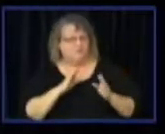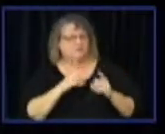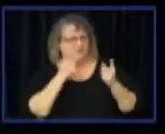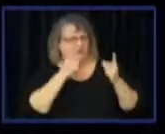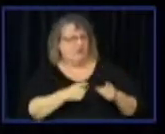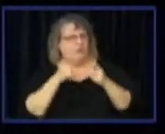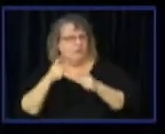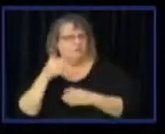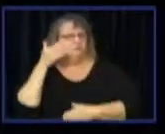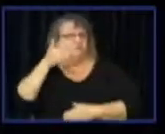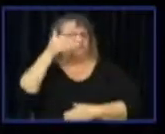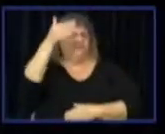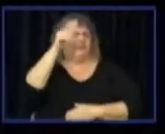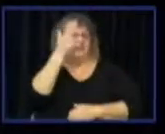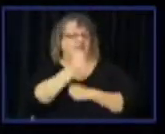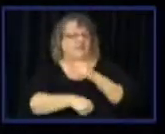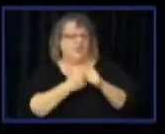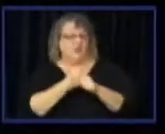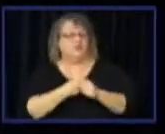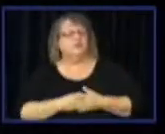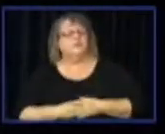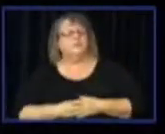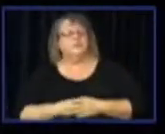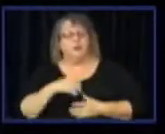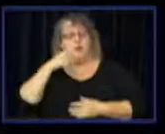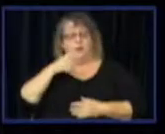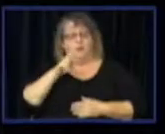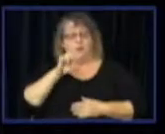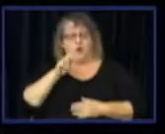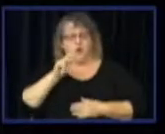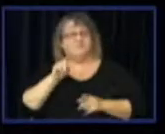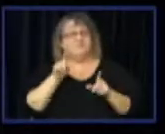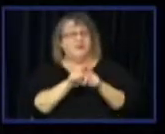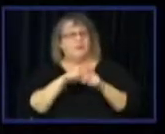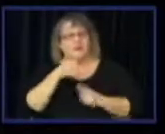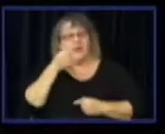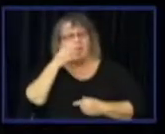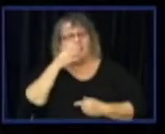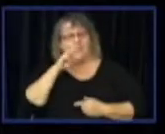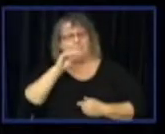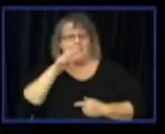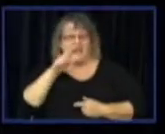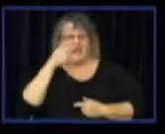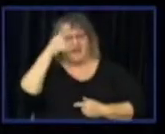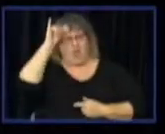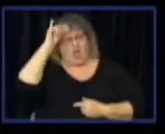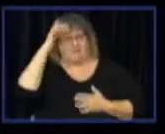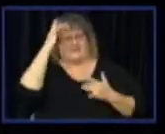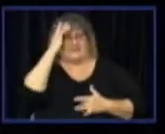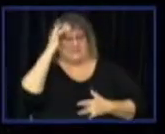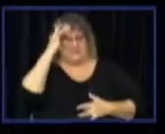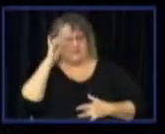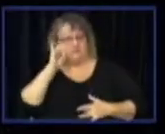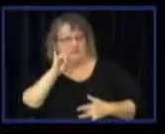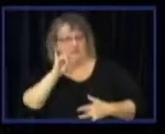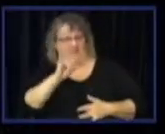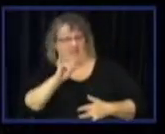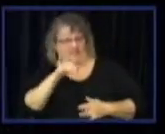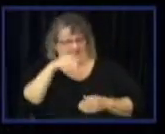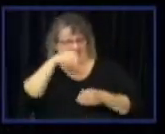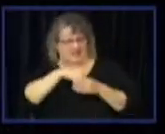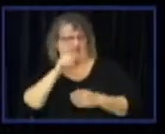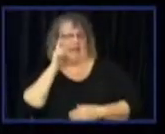And the point about the prion, the mad cow disease prion, also seems to actually show up some